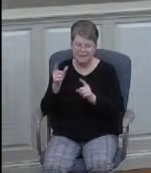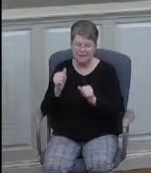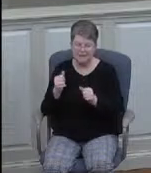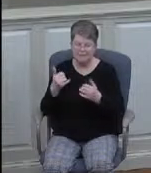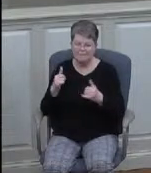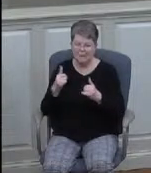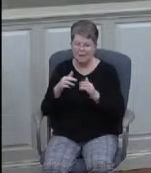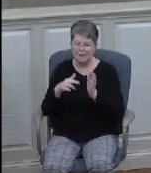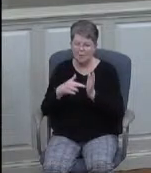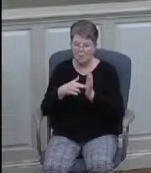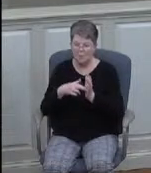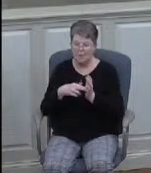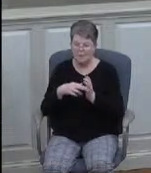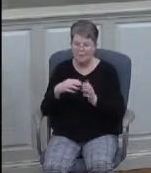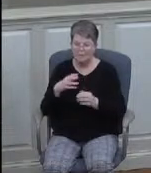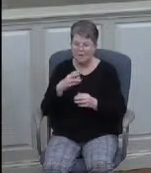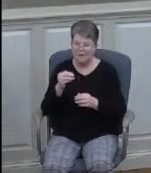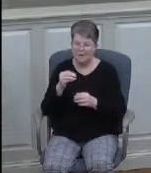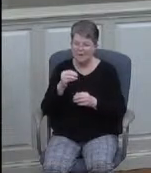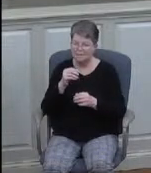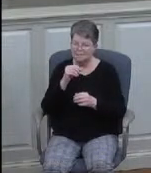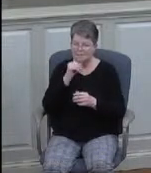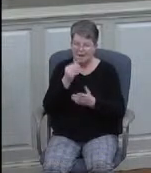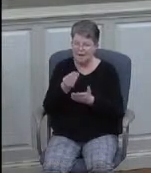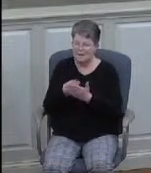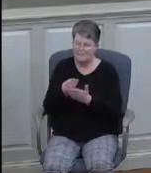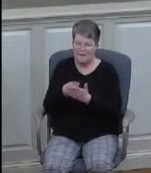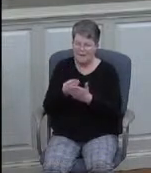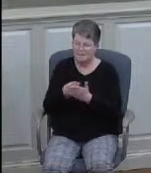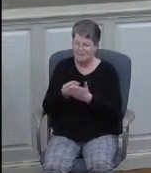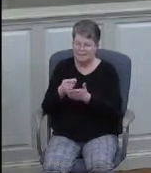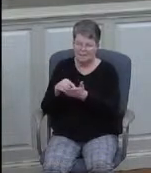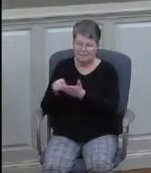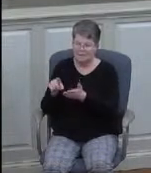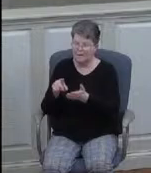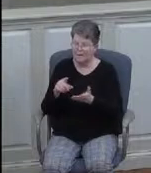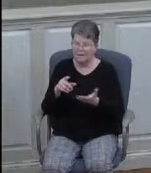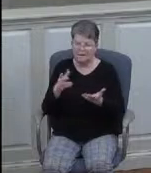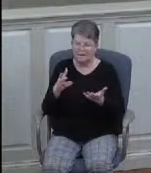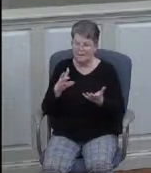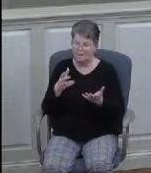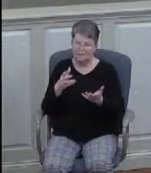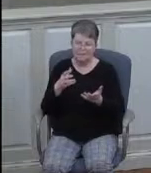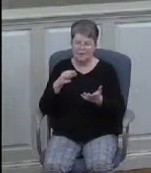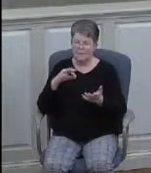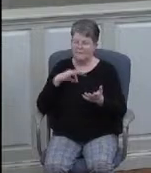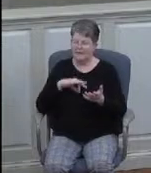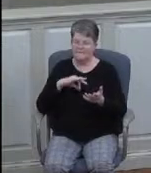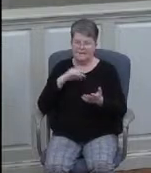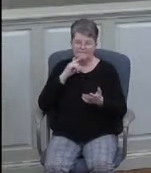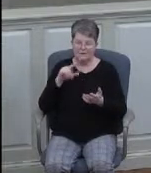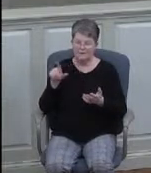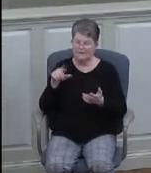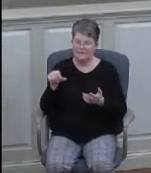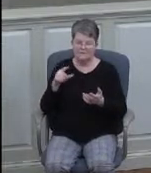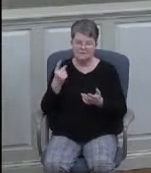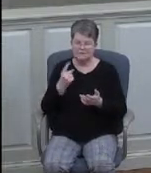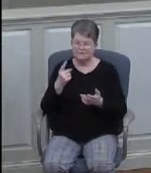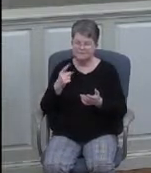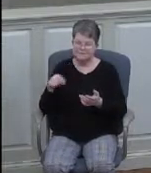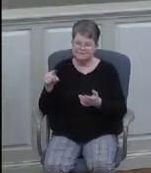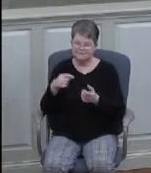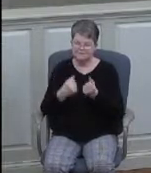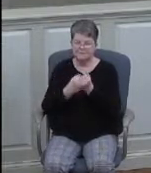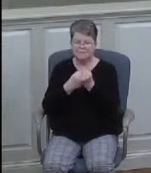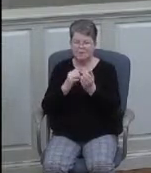a role. And it's not a monetary role for them. It's not a huge – it's not a monetary benefit for them. It's something that they